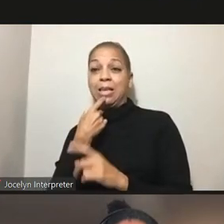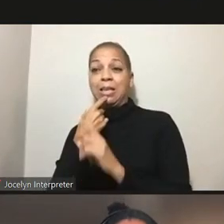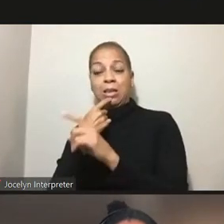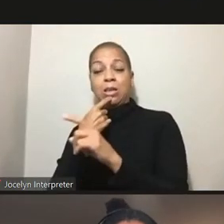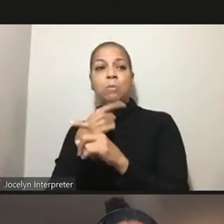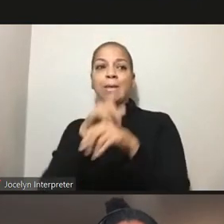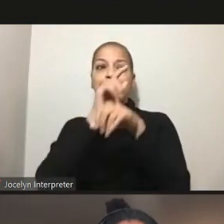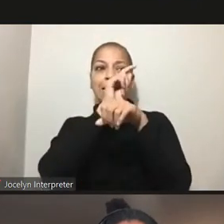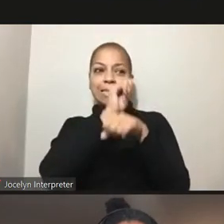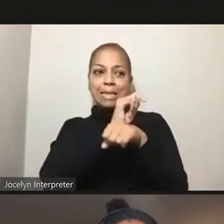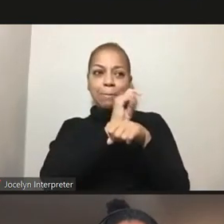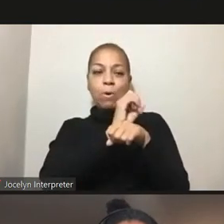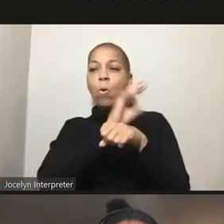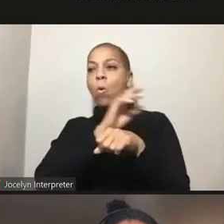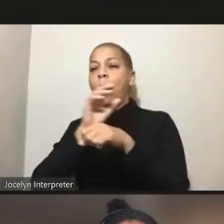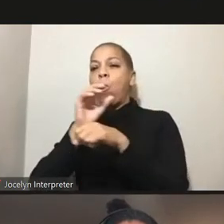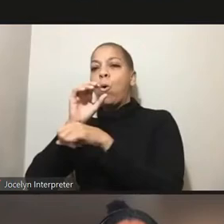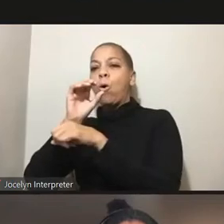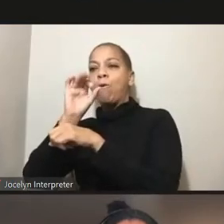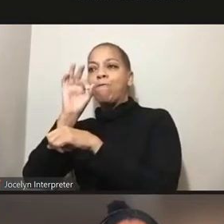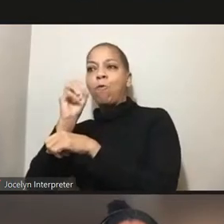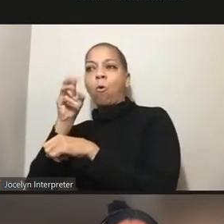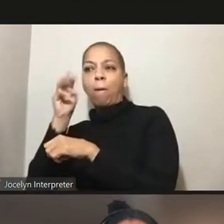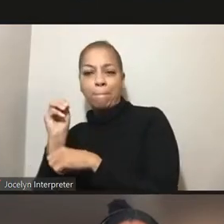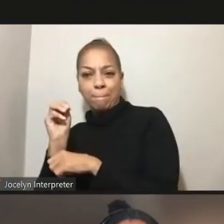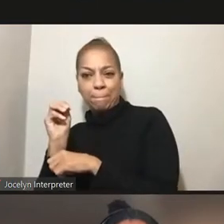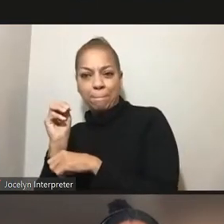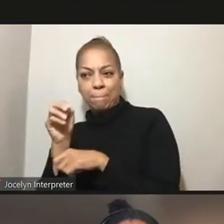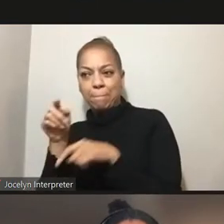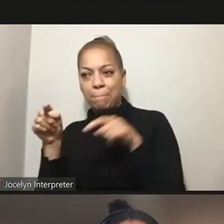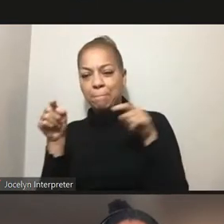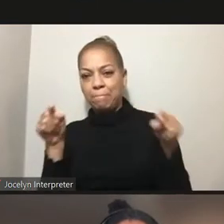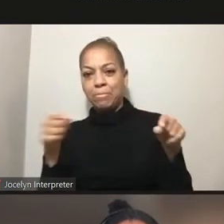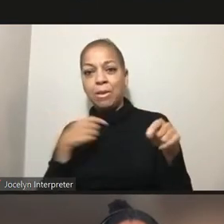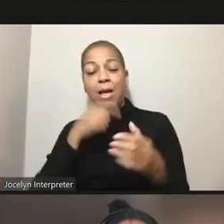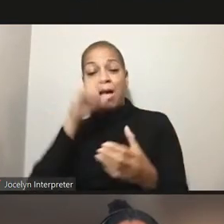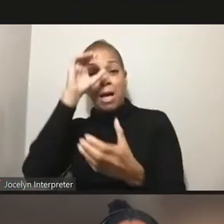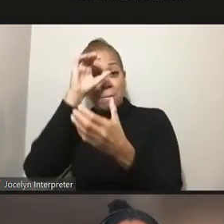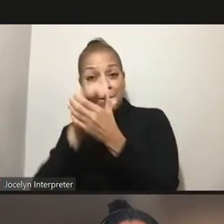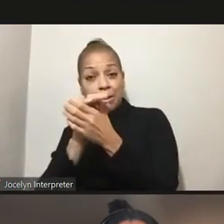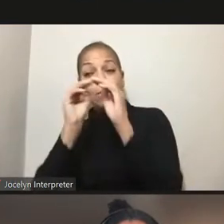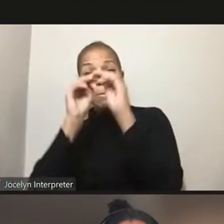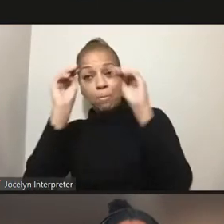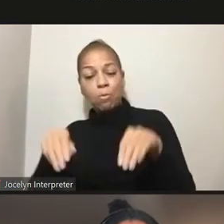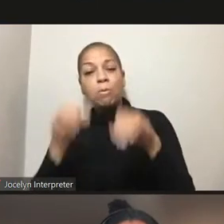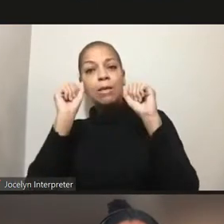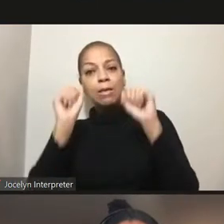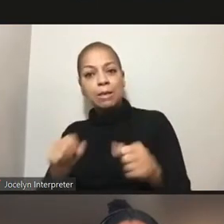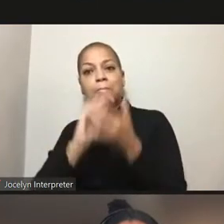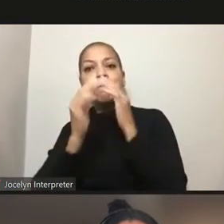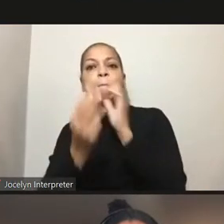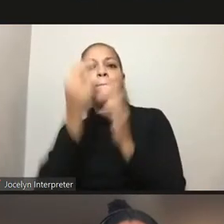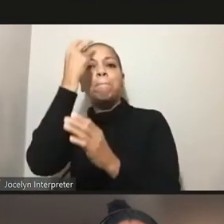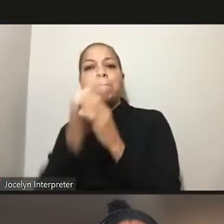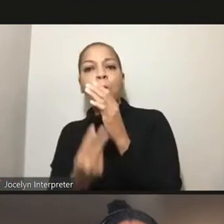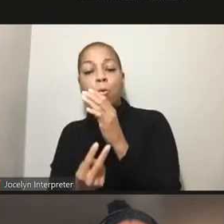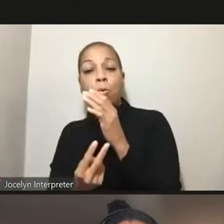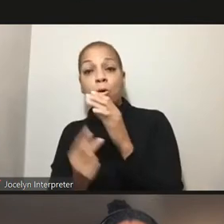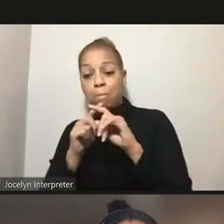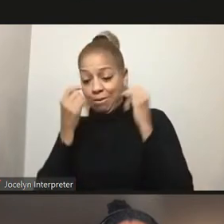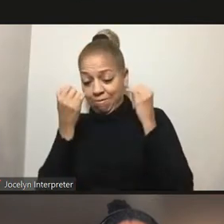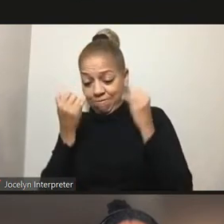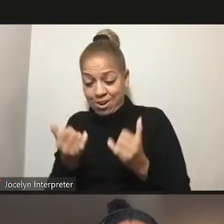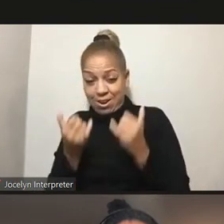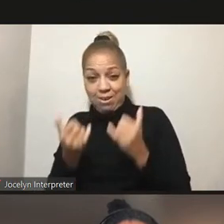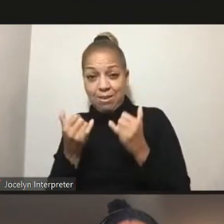or to be a site or to be a forum. And I believe that the museum can be both. But right now,